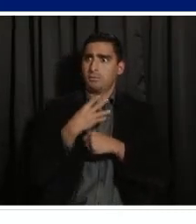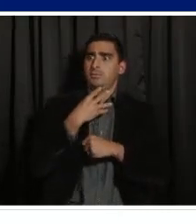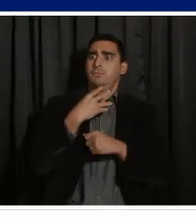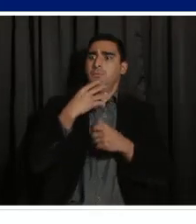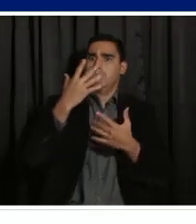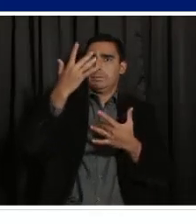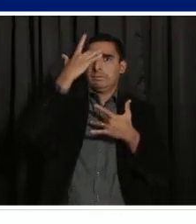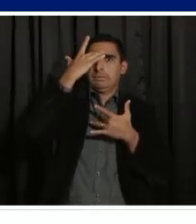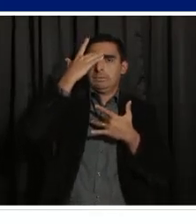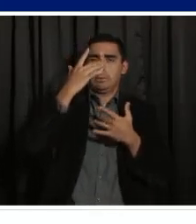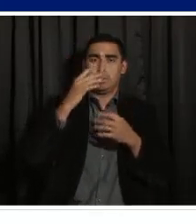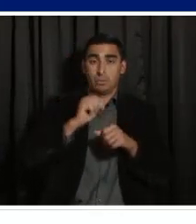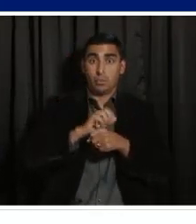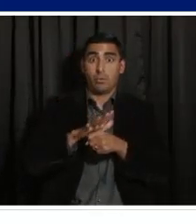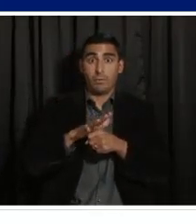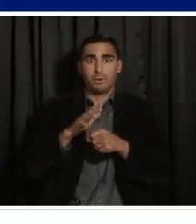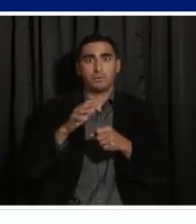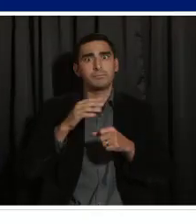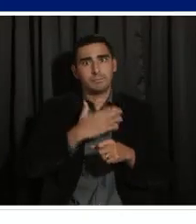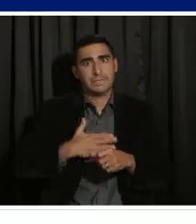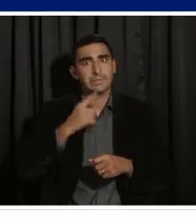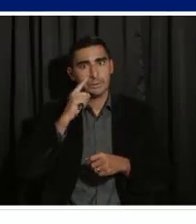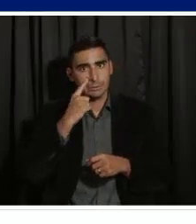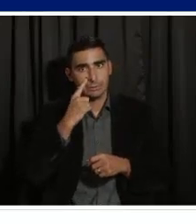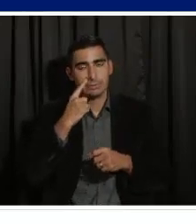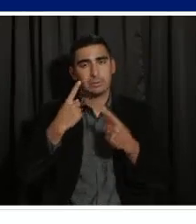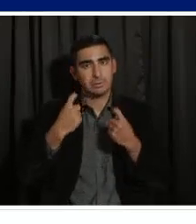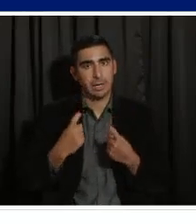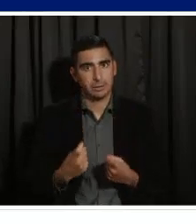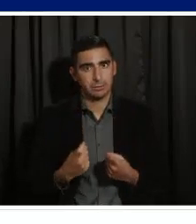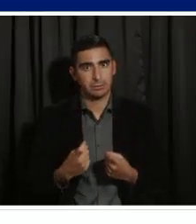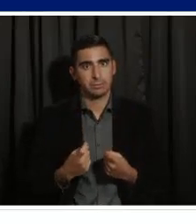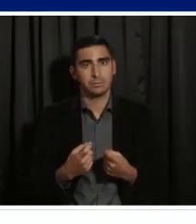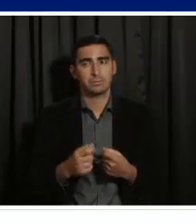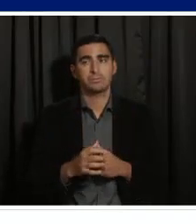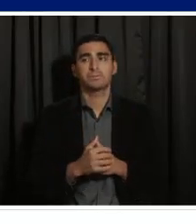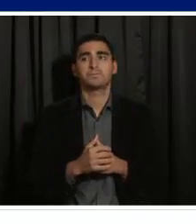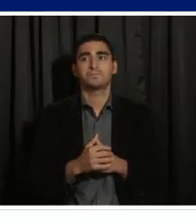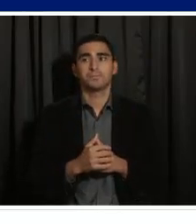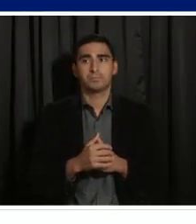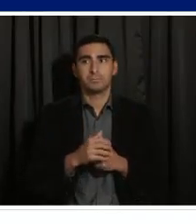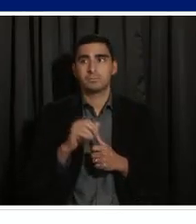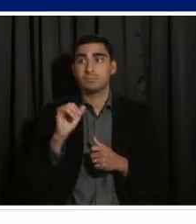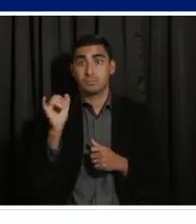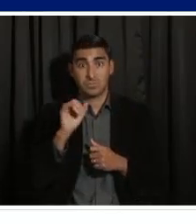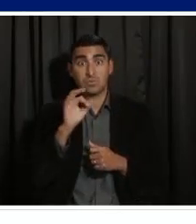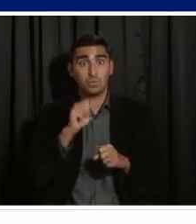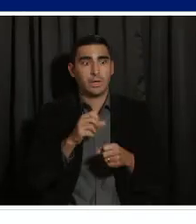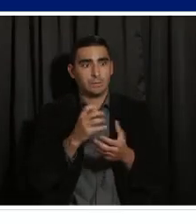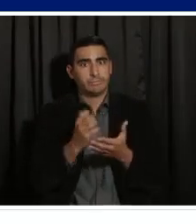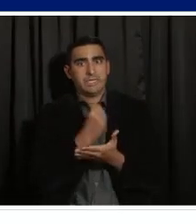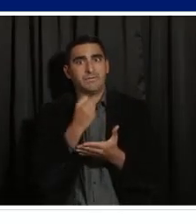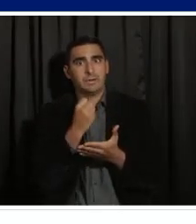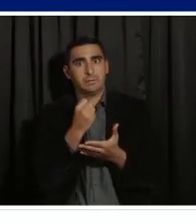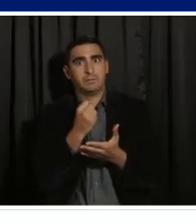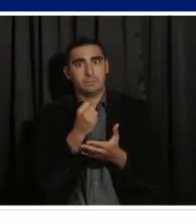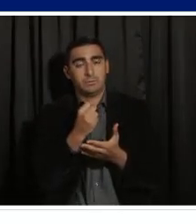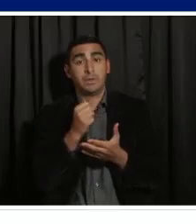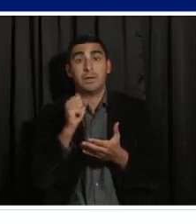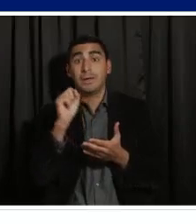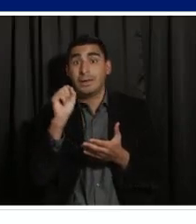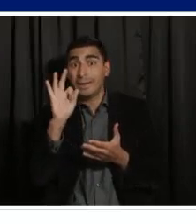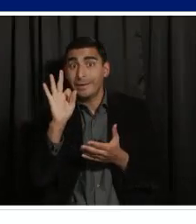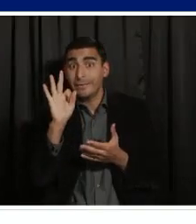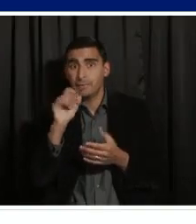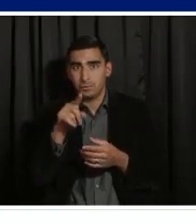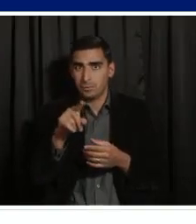from going to others, and also so that you can take advantage of some of the treatments that are available if they catch it early. If you're not vaccinated,